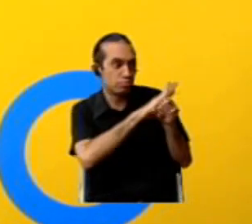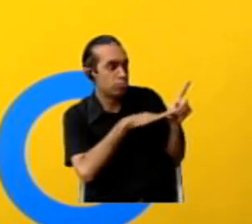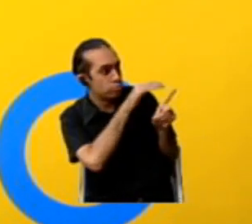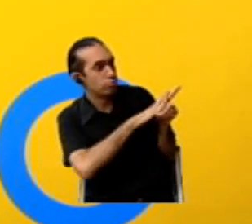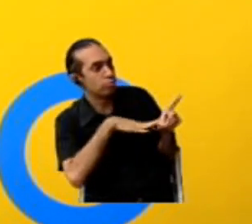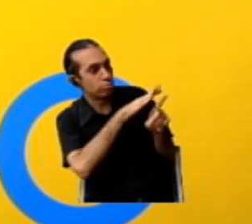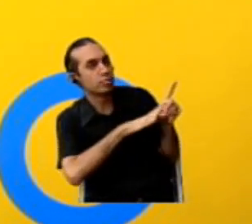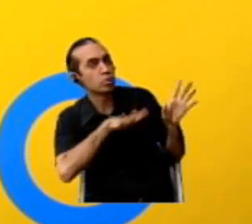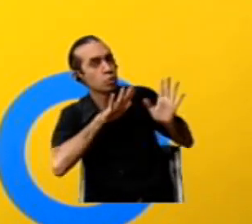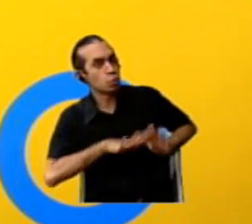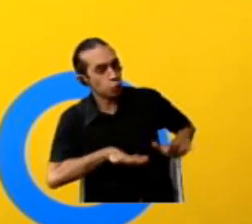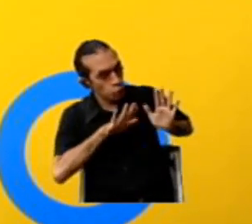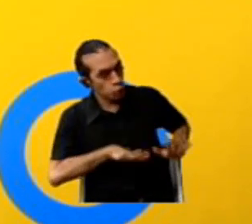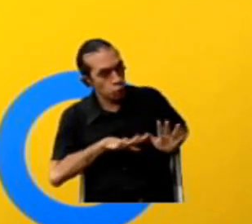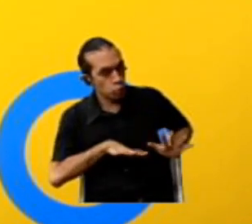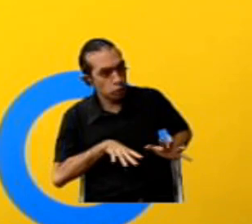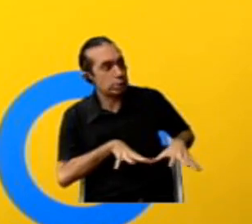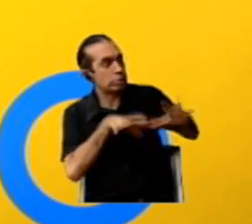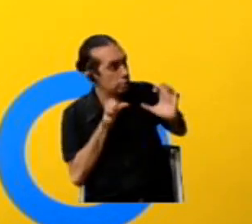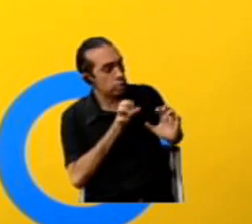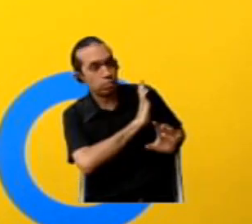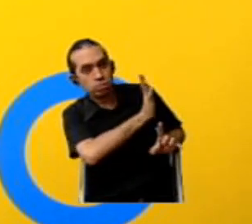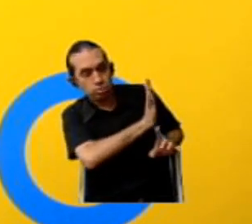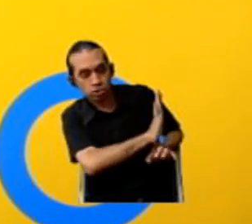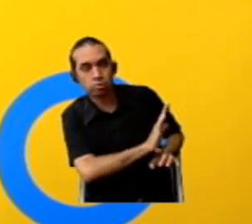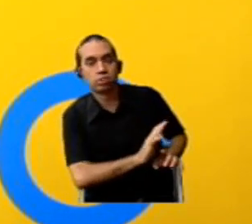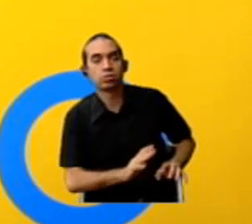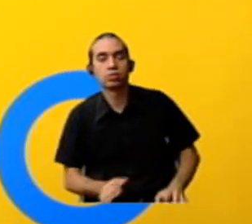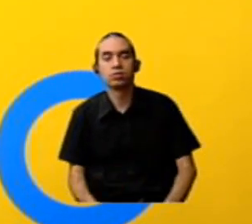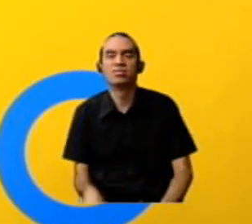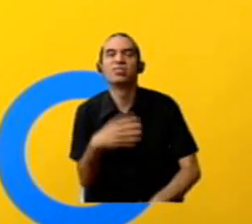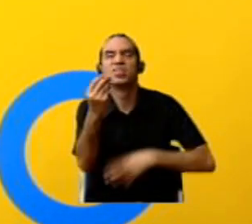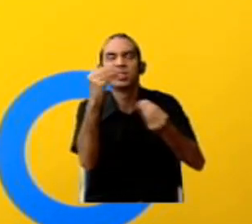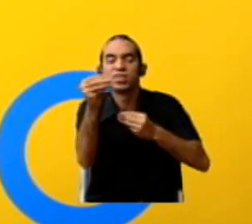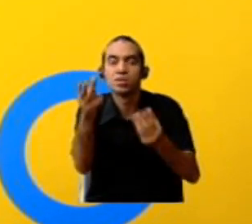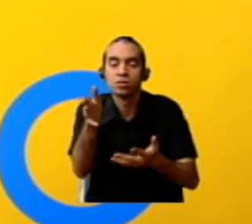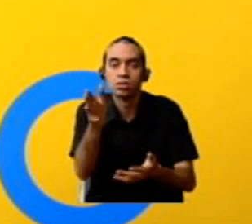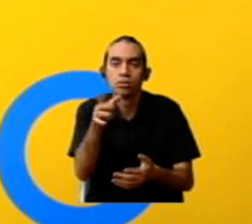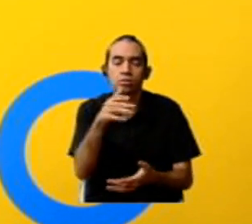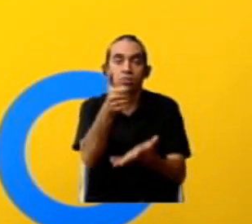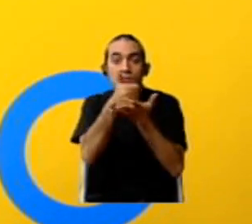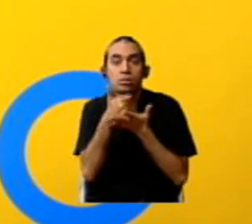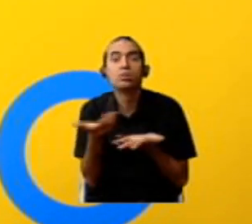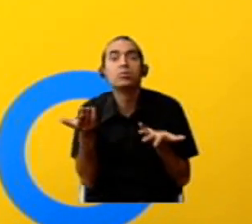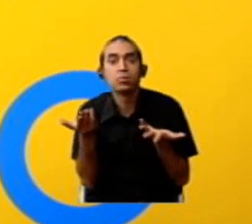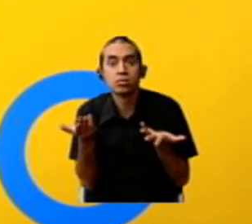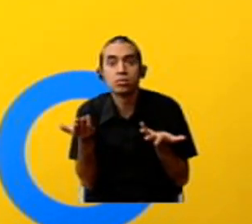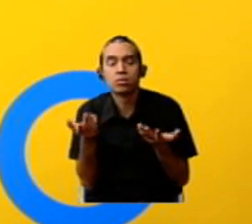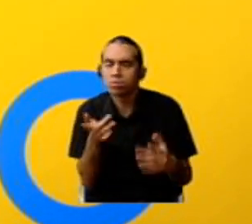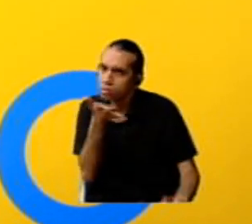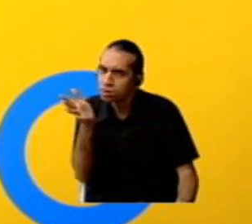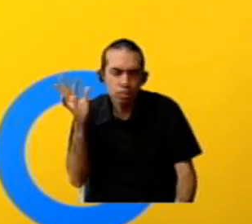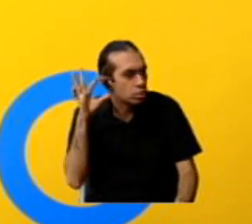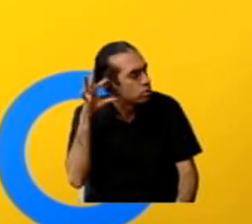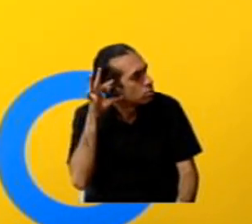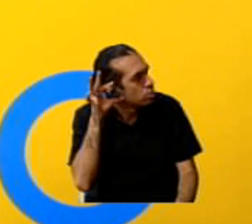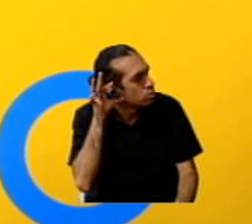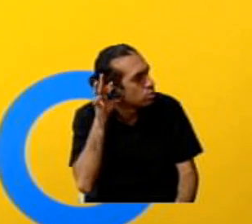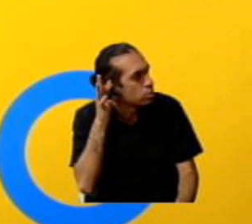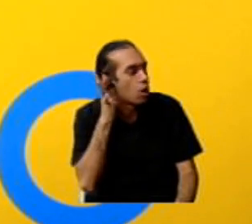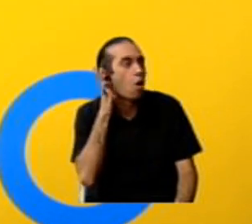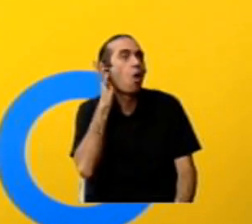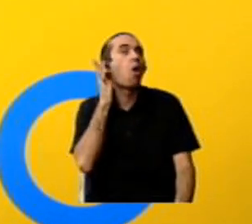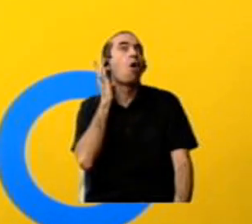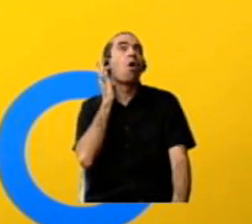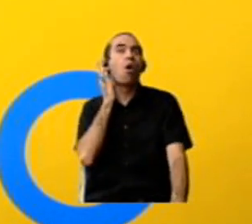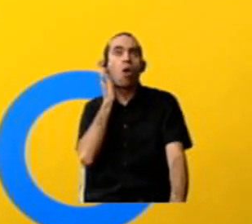Charlie. Relax. You don't have to panic. Okay, what should we do? Help us at home. What?